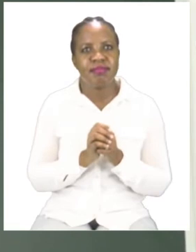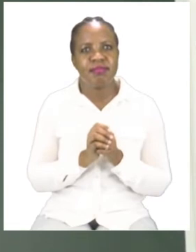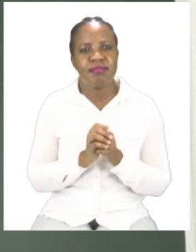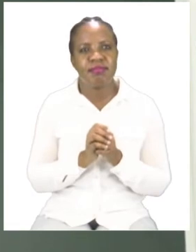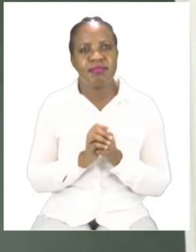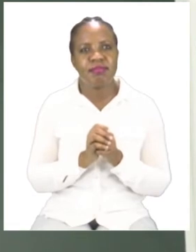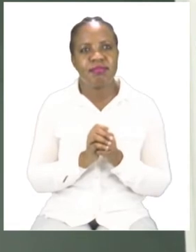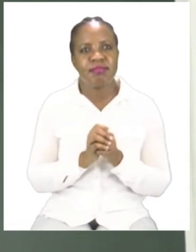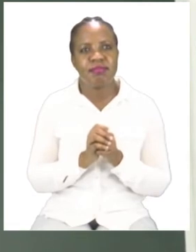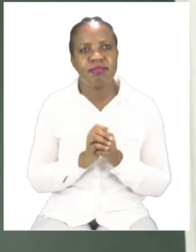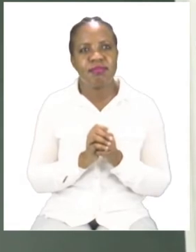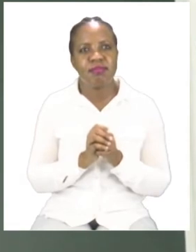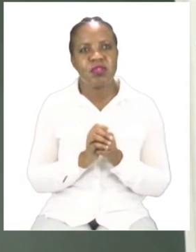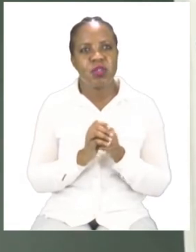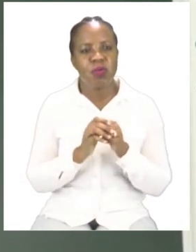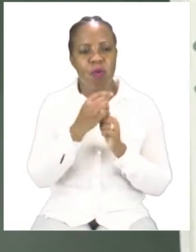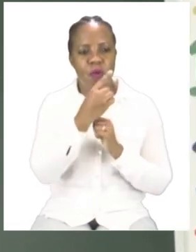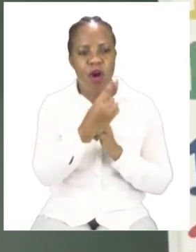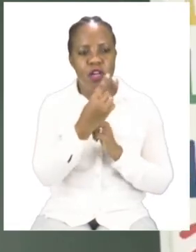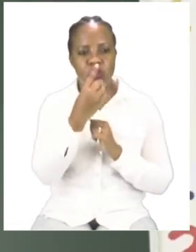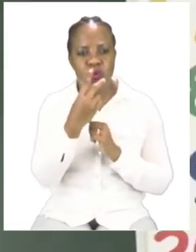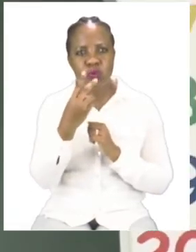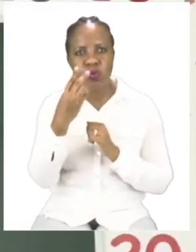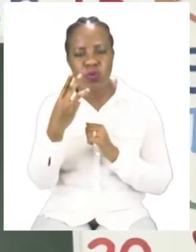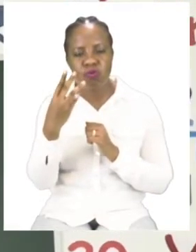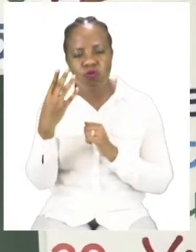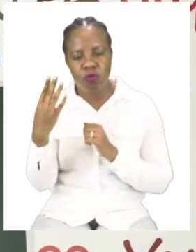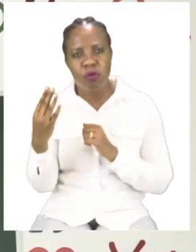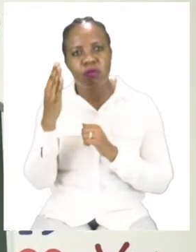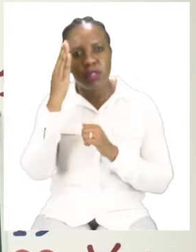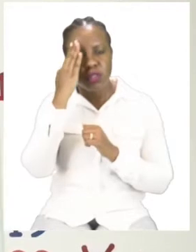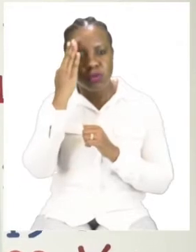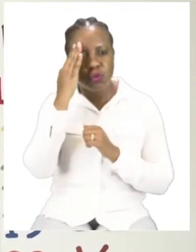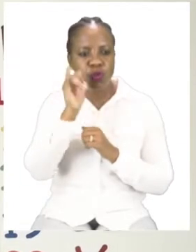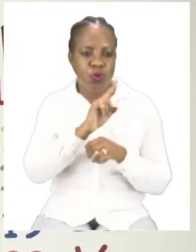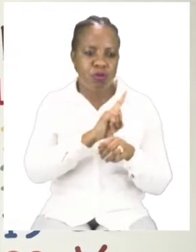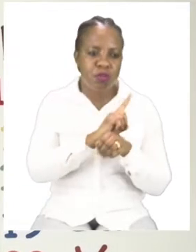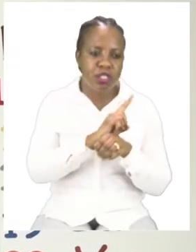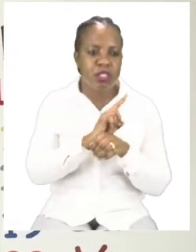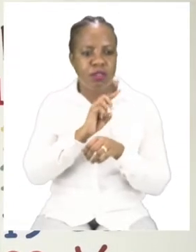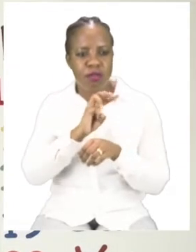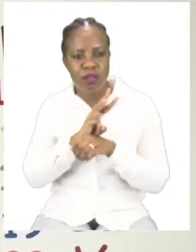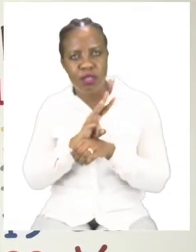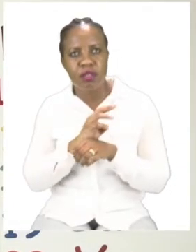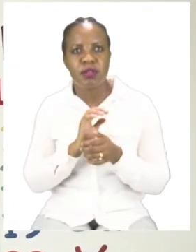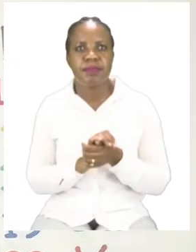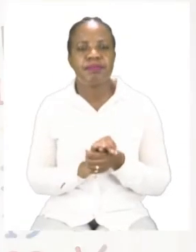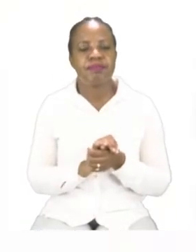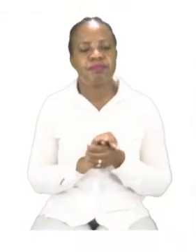so that you'll be able to find your numbers. Now, let us move on to page